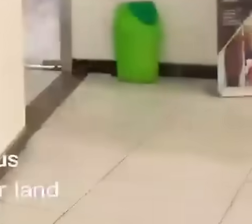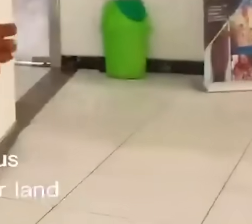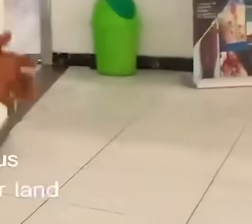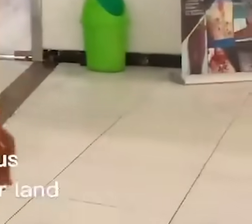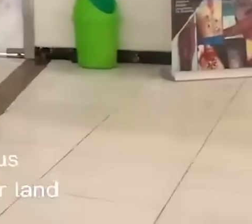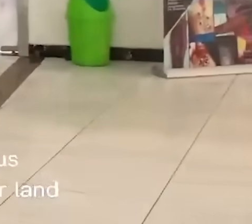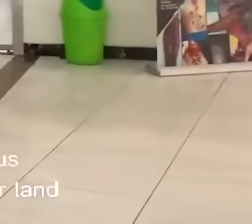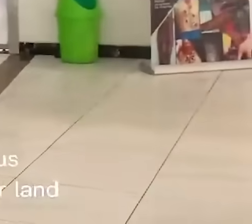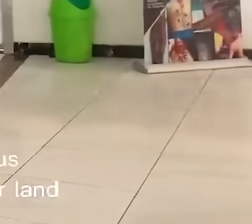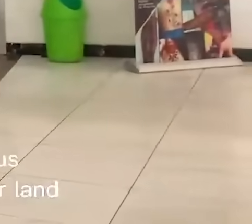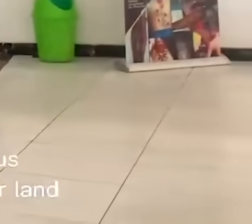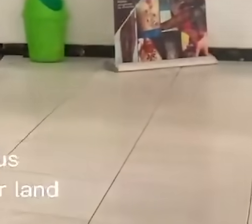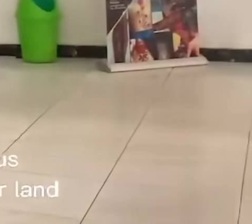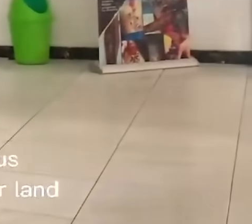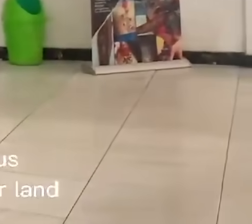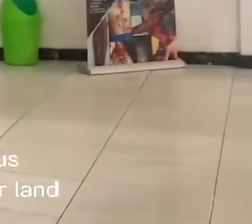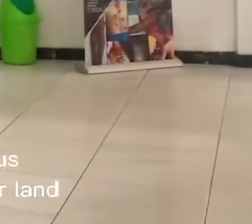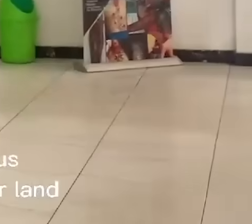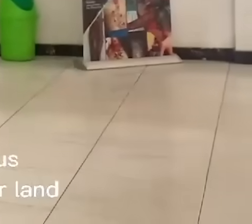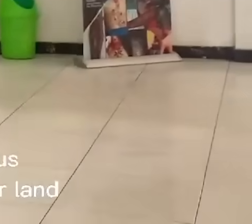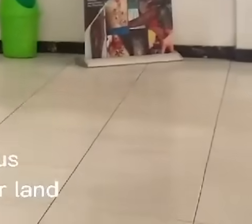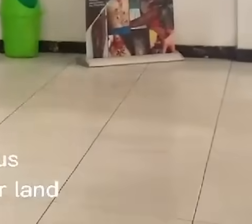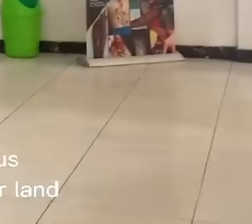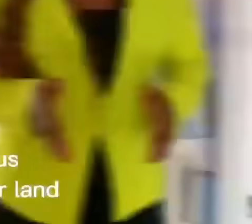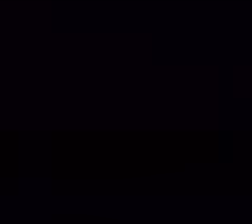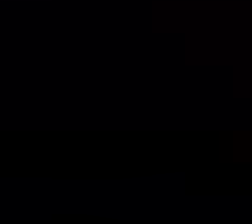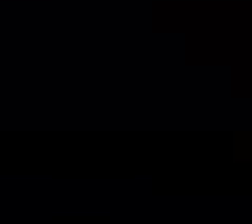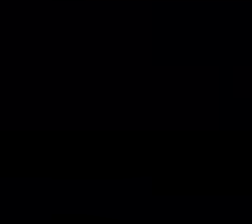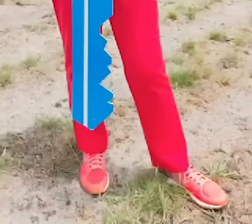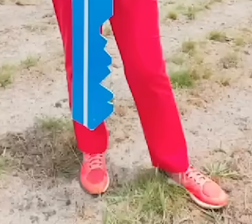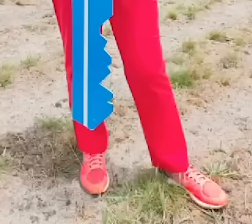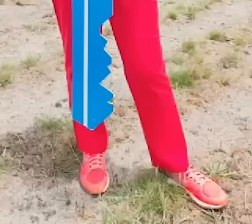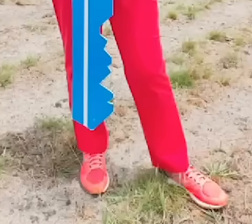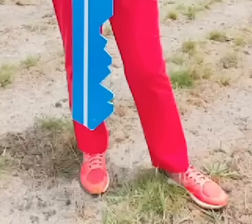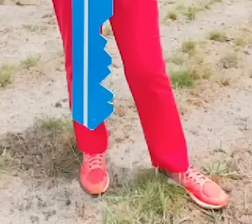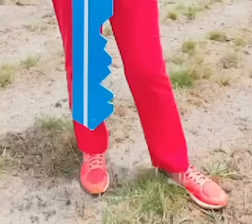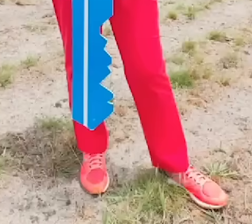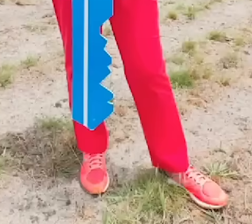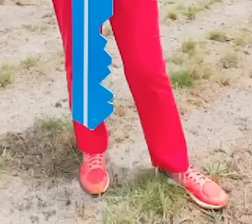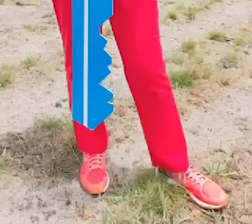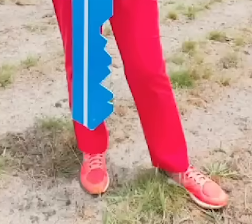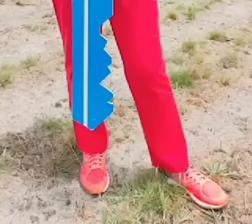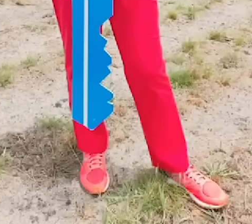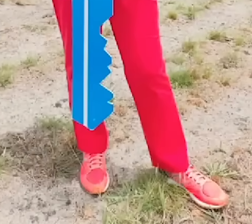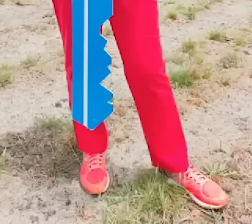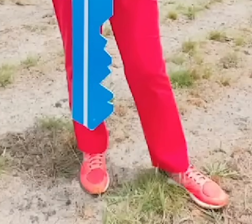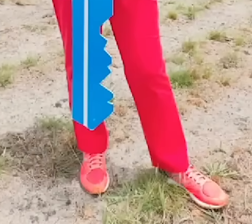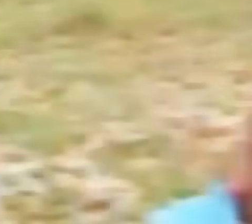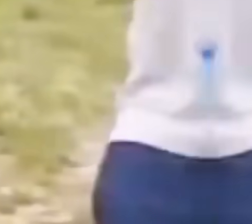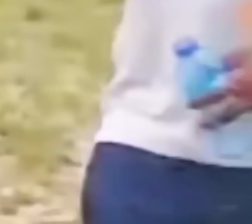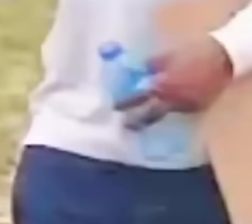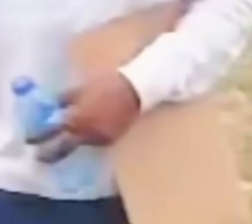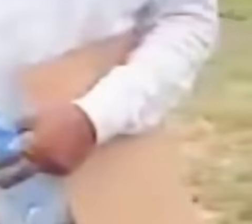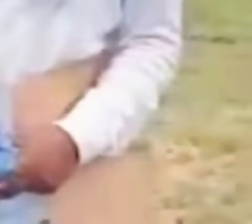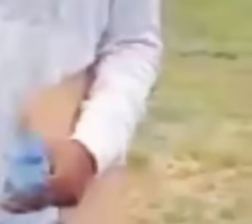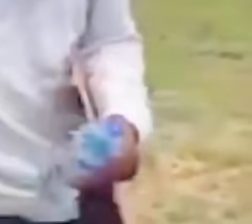entrusted us to lead them through acquiring their dream homes or lands, and we have delivered totally.